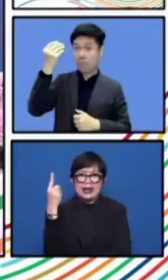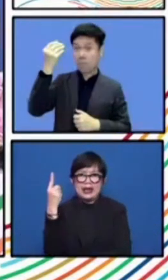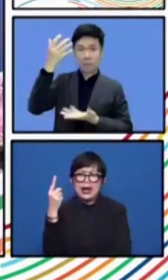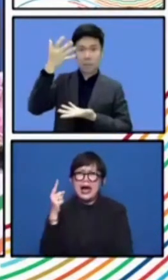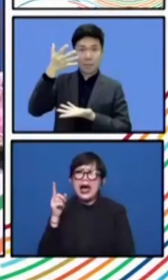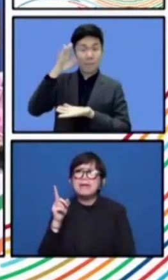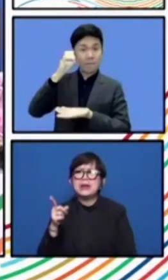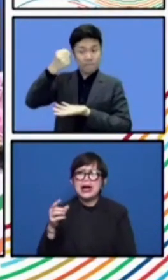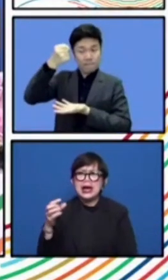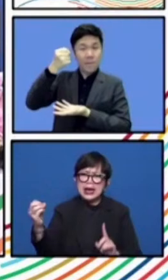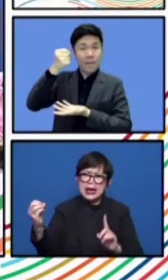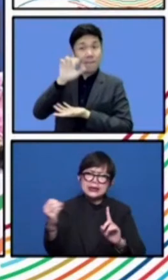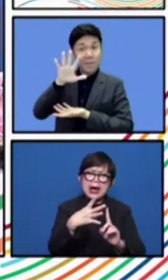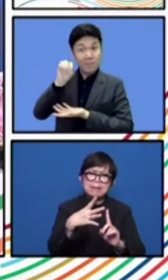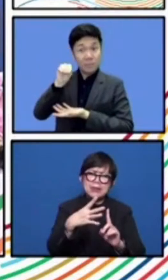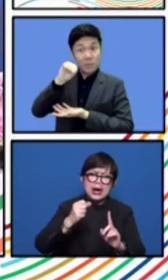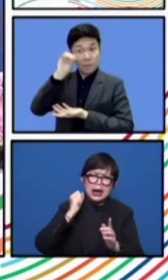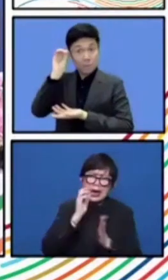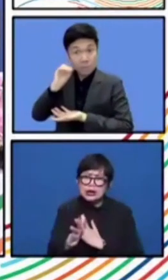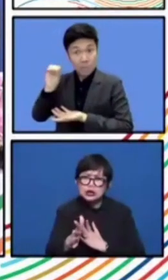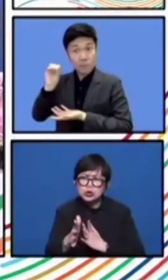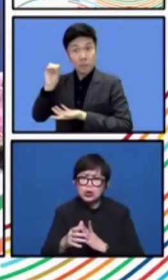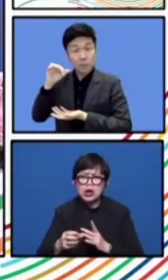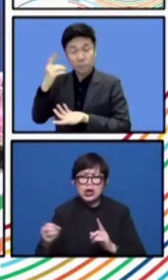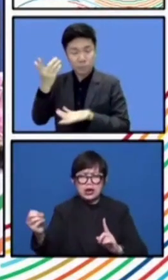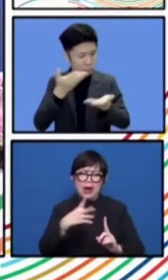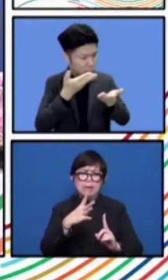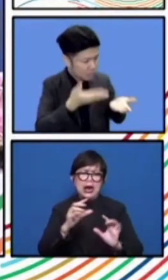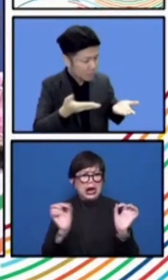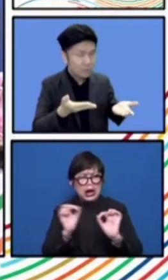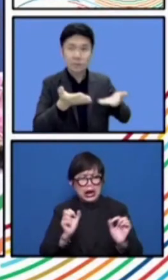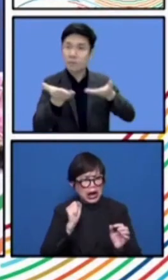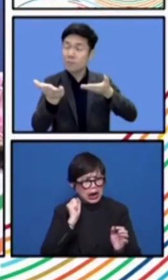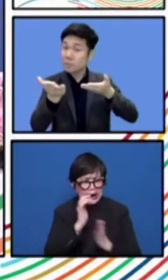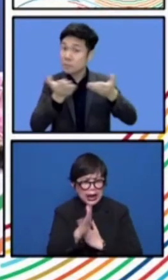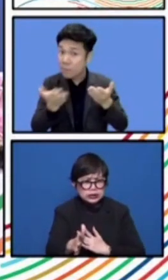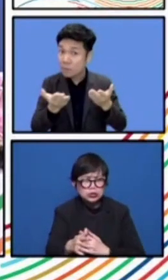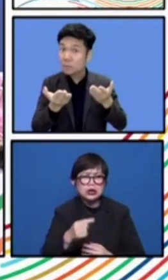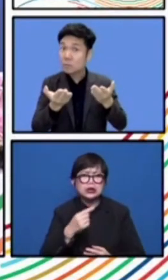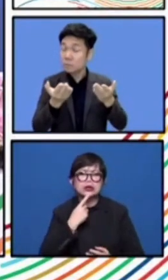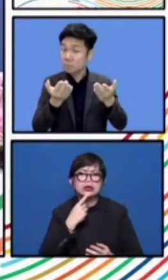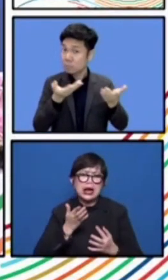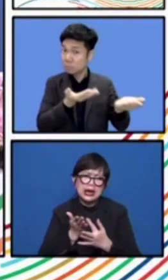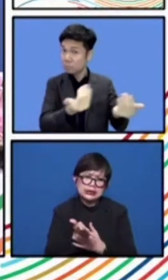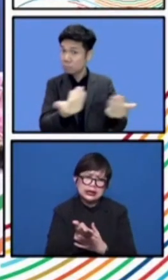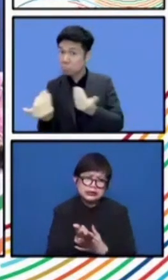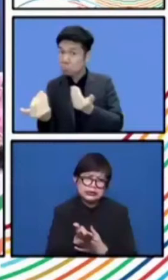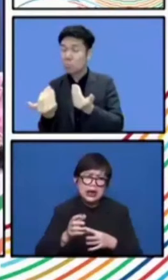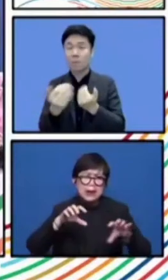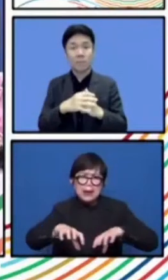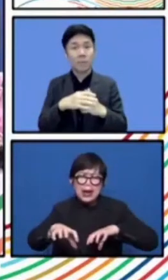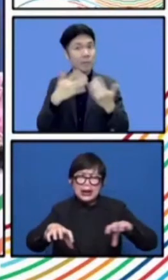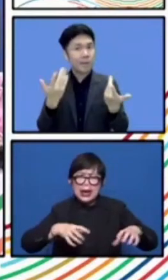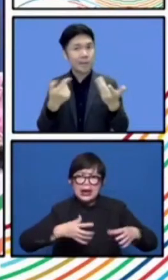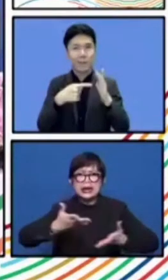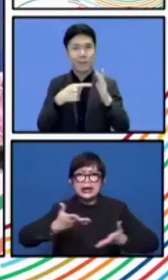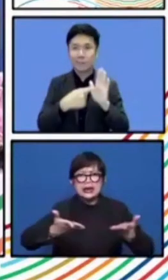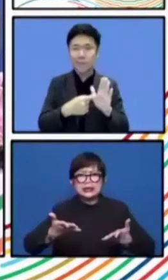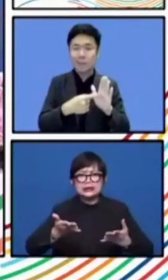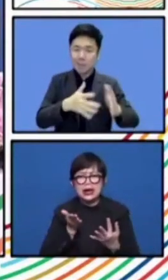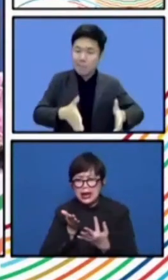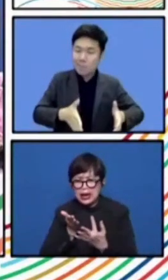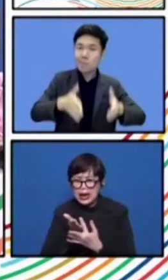accessibility of goods and services especially access to building Transportation information